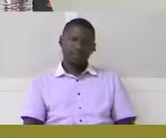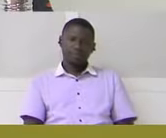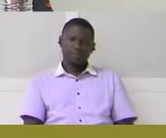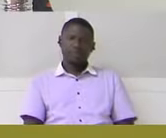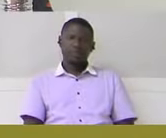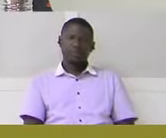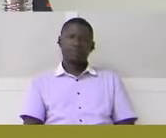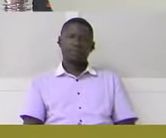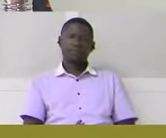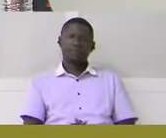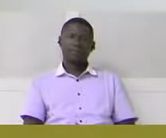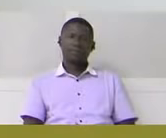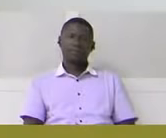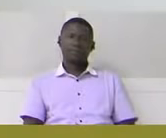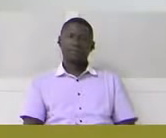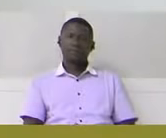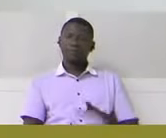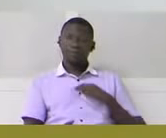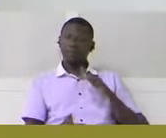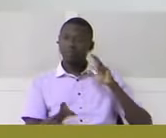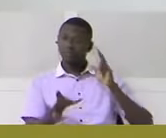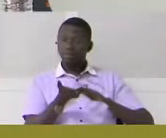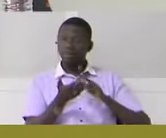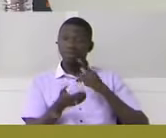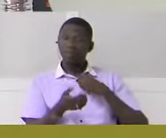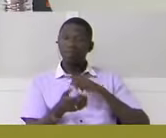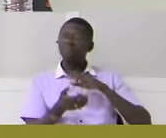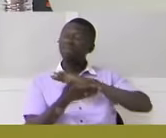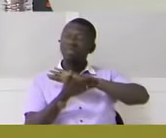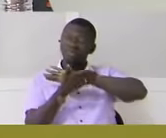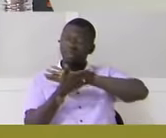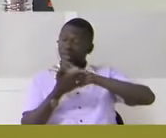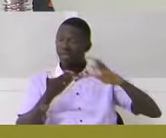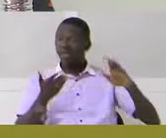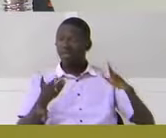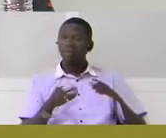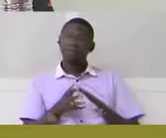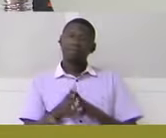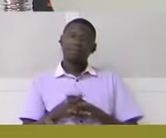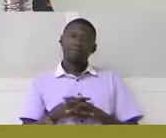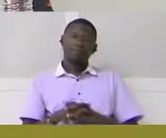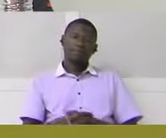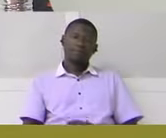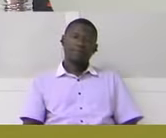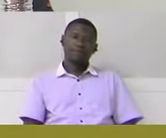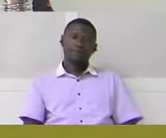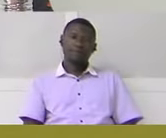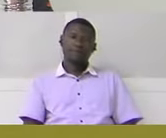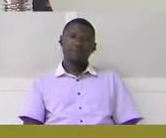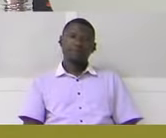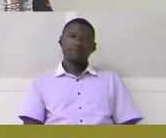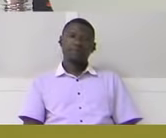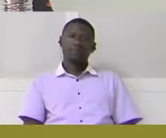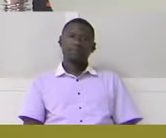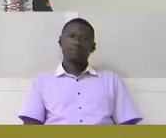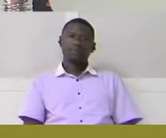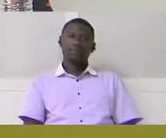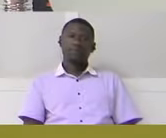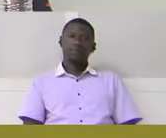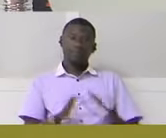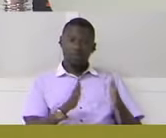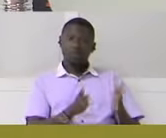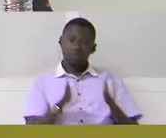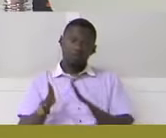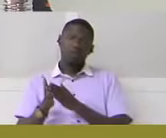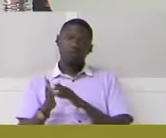itelejenta silo menta la jie. The evidence is overwhelmingly clear. Pari sede kuo nyi nguo seniata le lewu kalabanda. Let's move